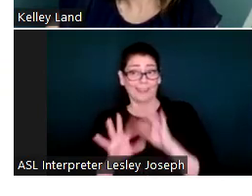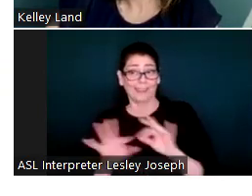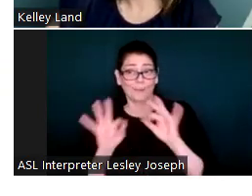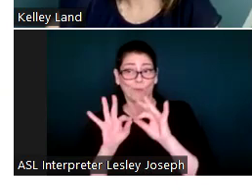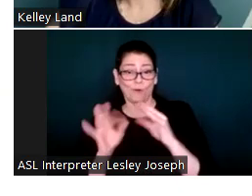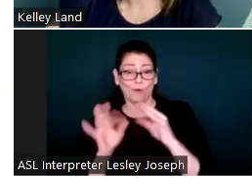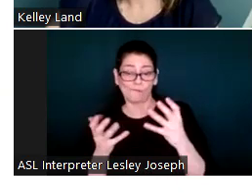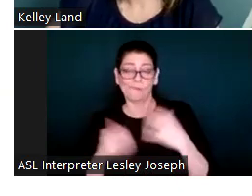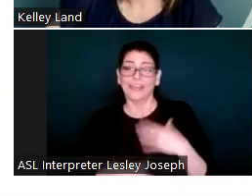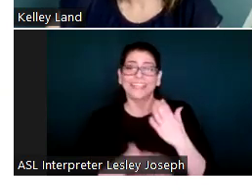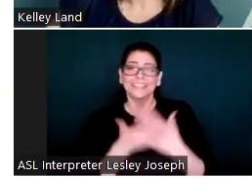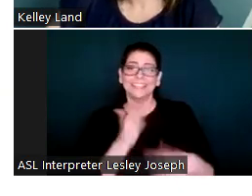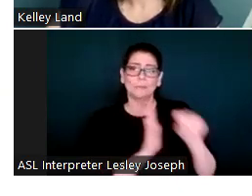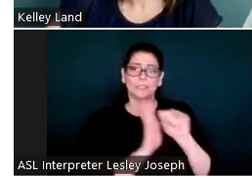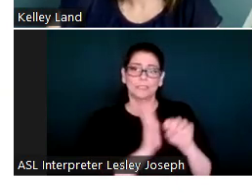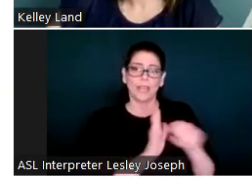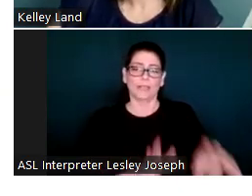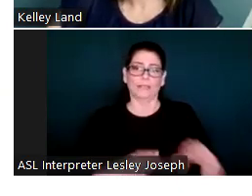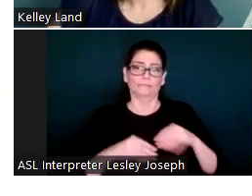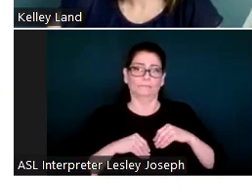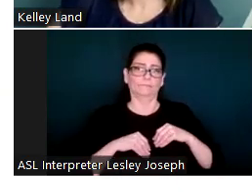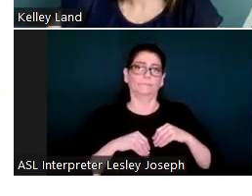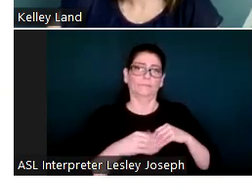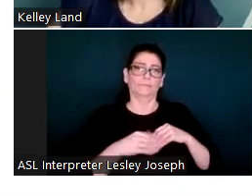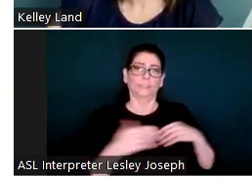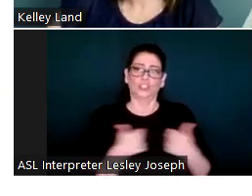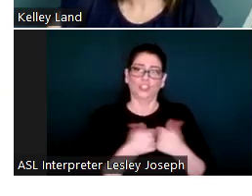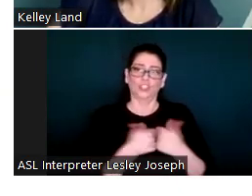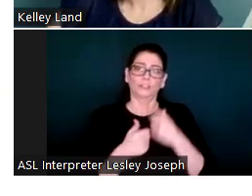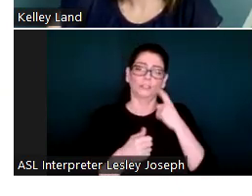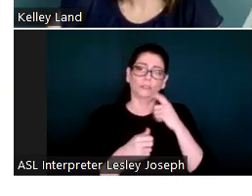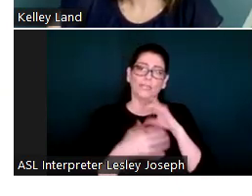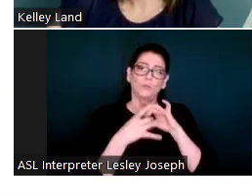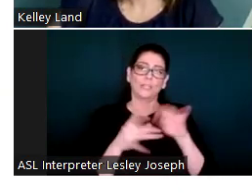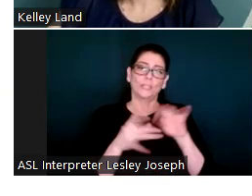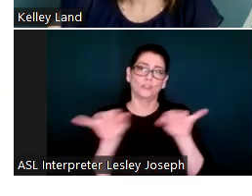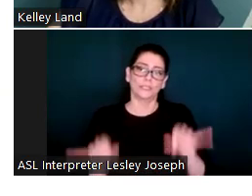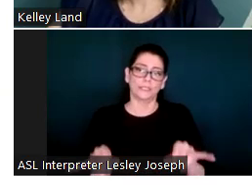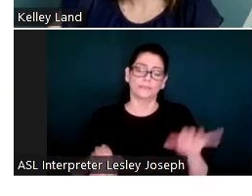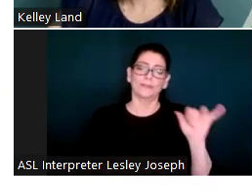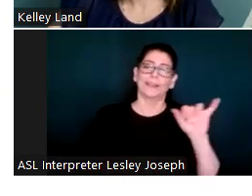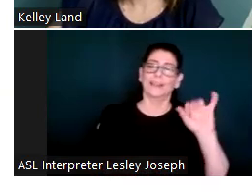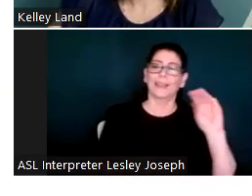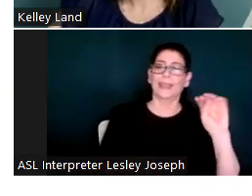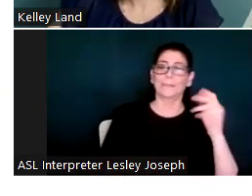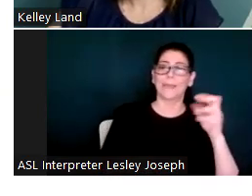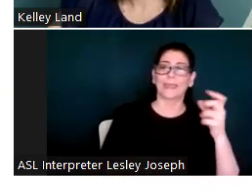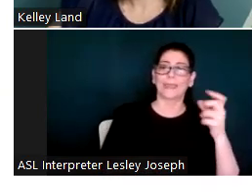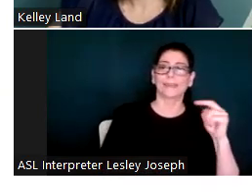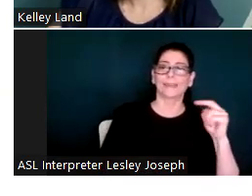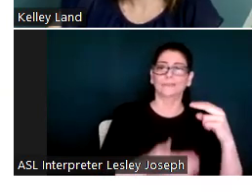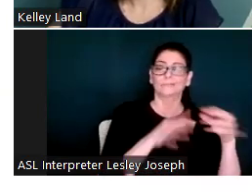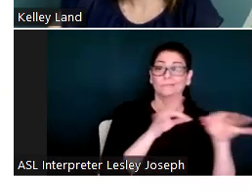taken on this challenge in a system way, like the way that Megan has described. It's an important,